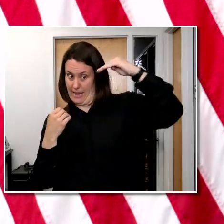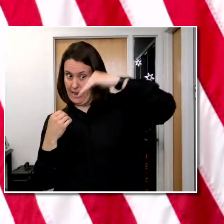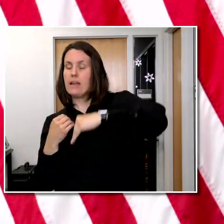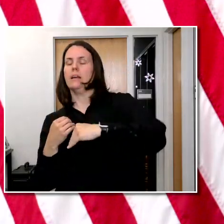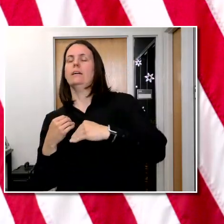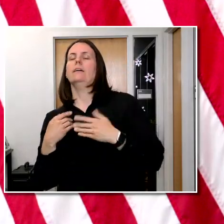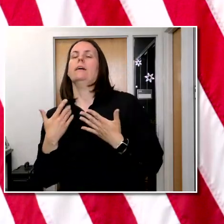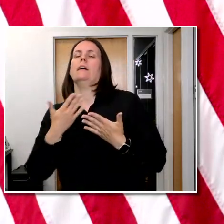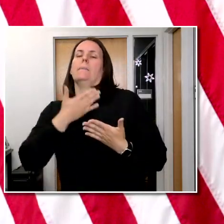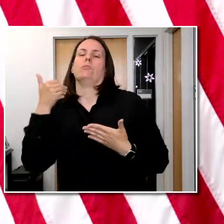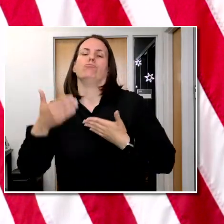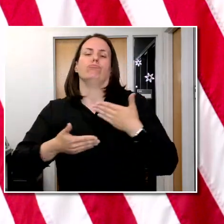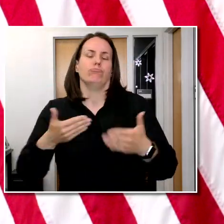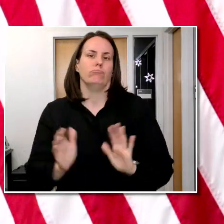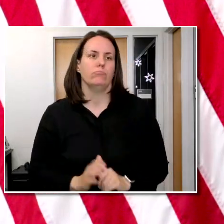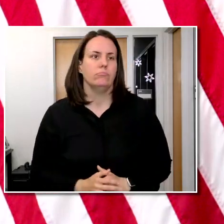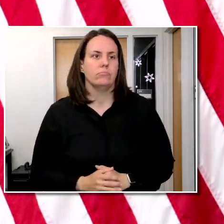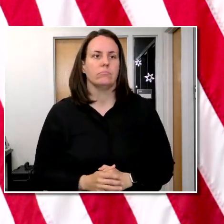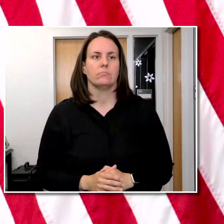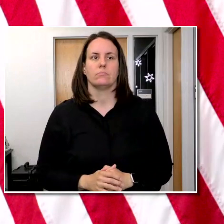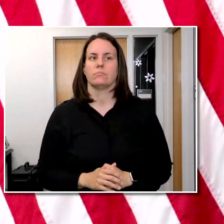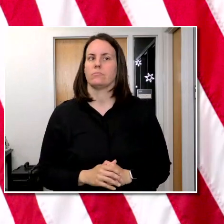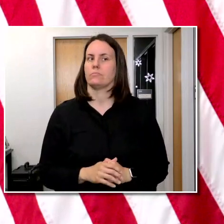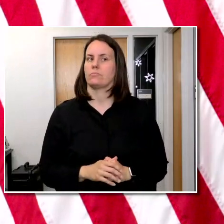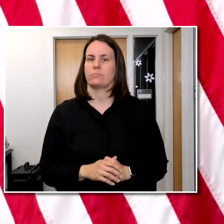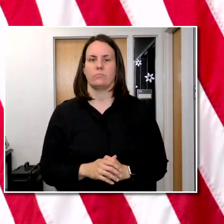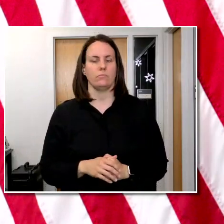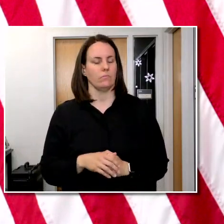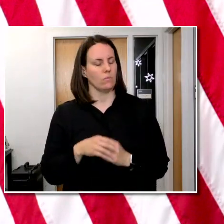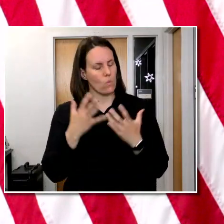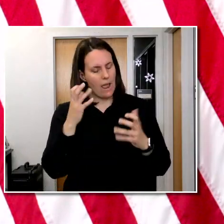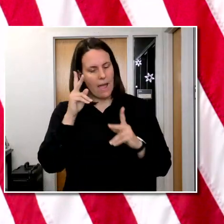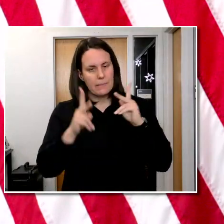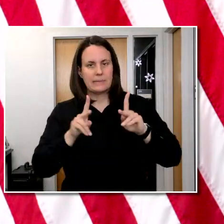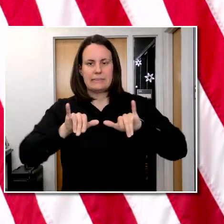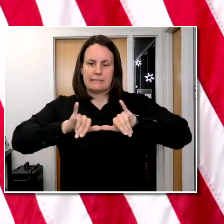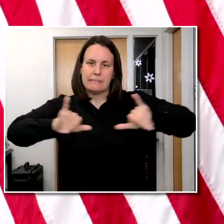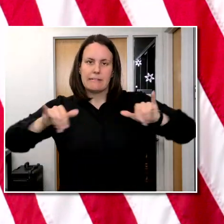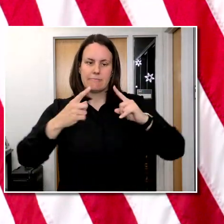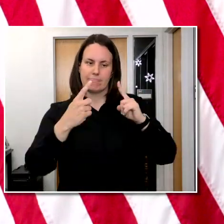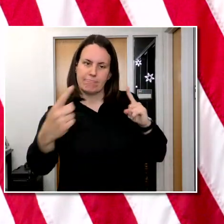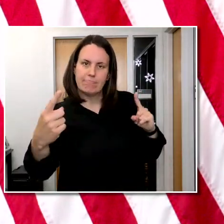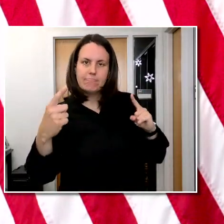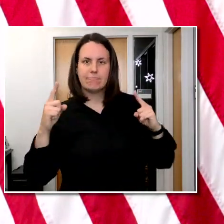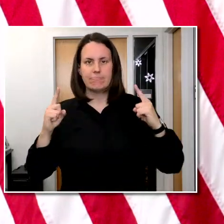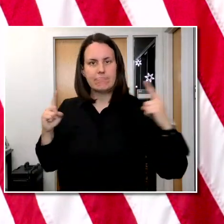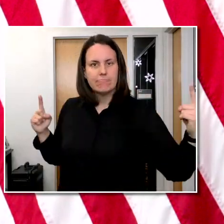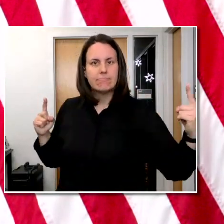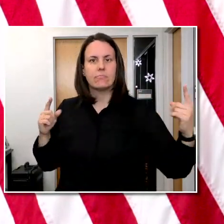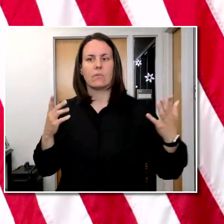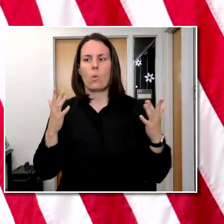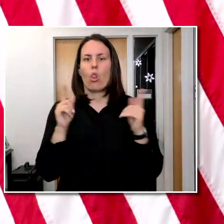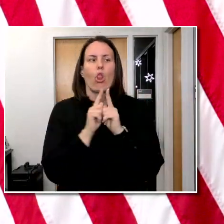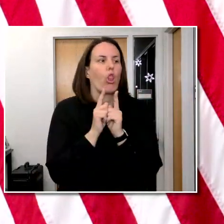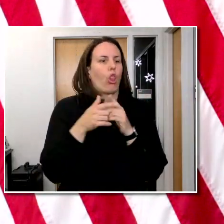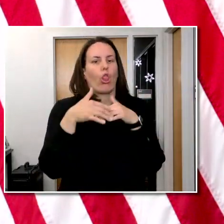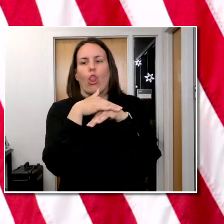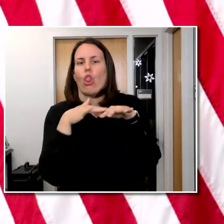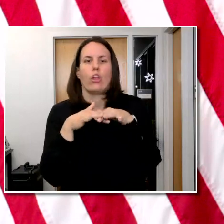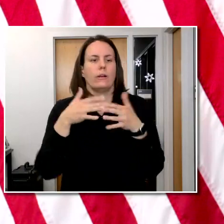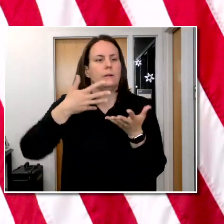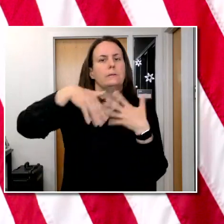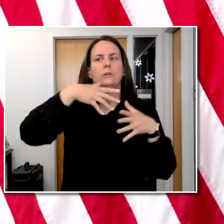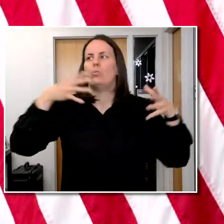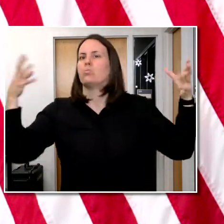more social distancing or physical distancing, less interaction between different groups of people, and